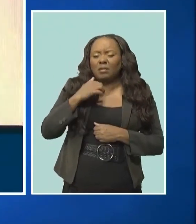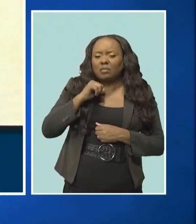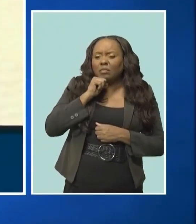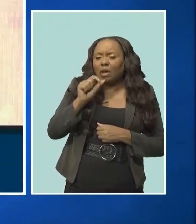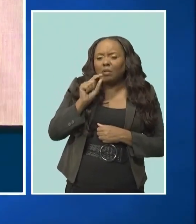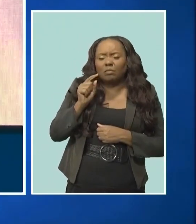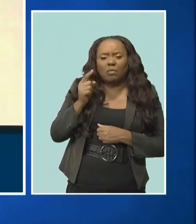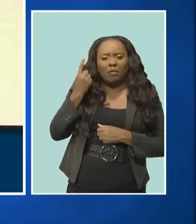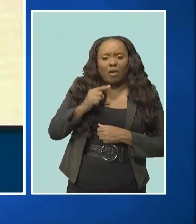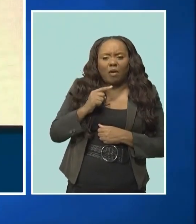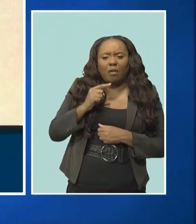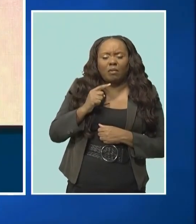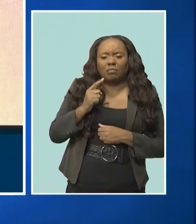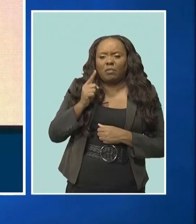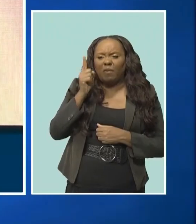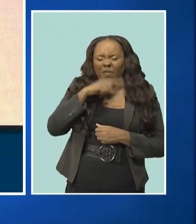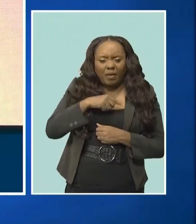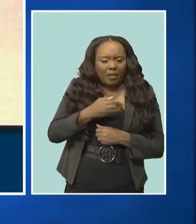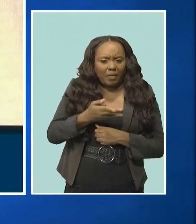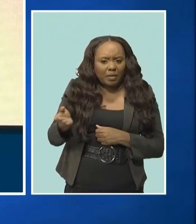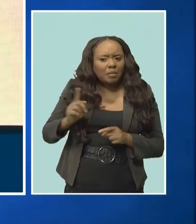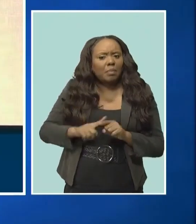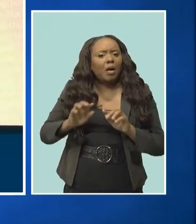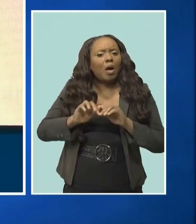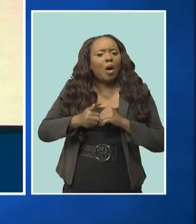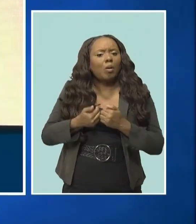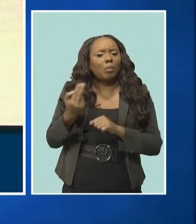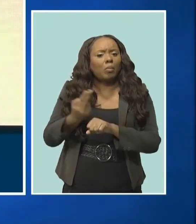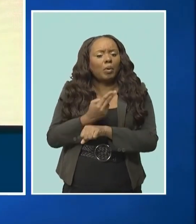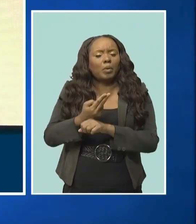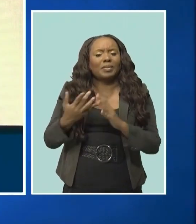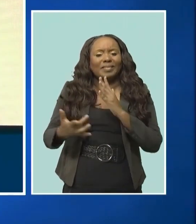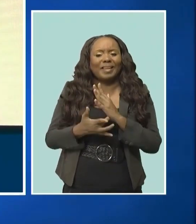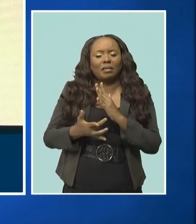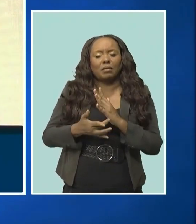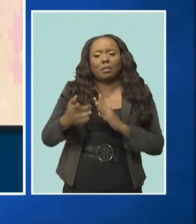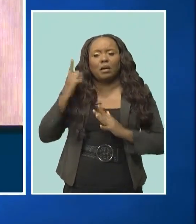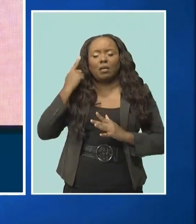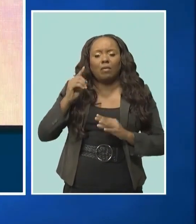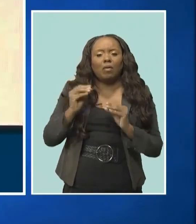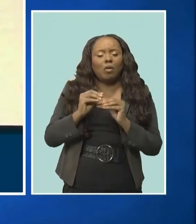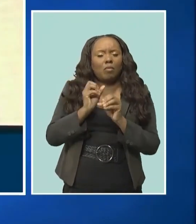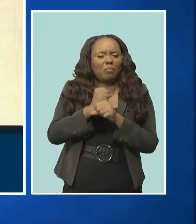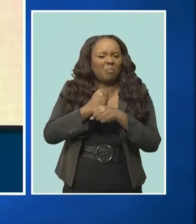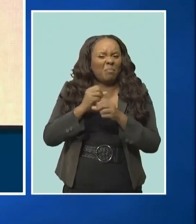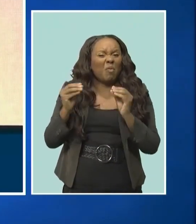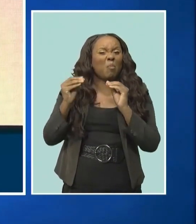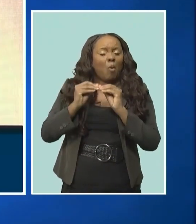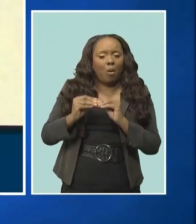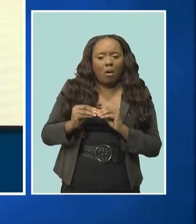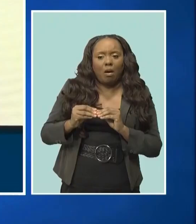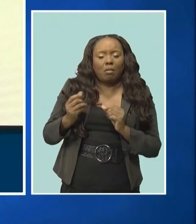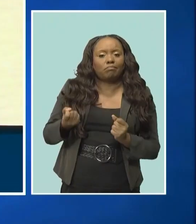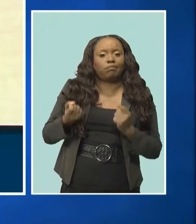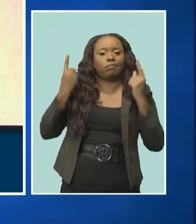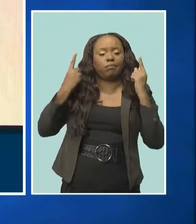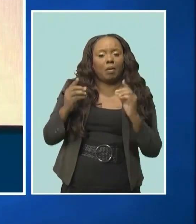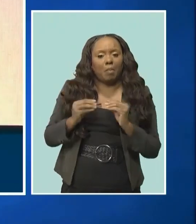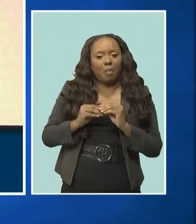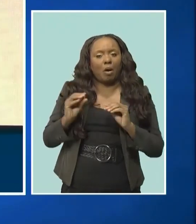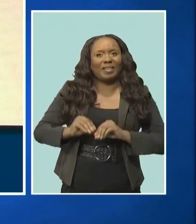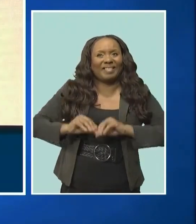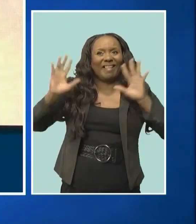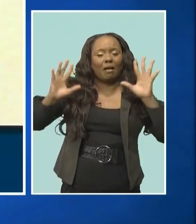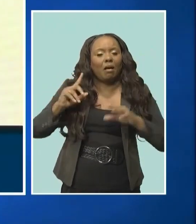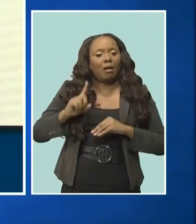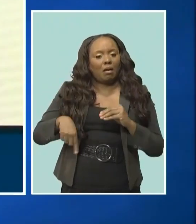use it to provide the public education and the reinforcement that's necessary in order to allow the